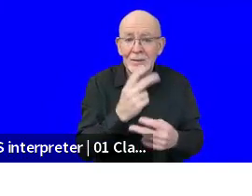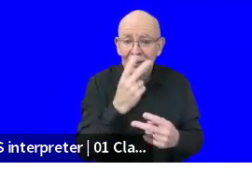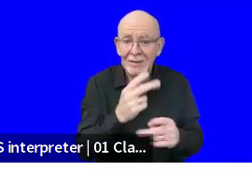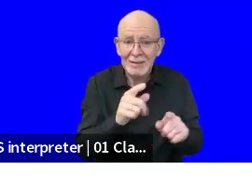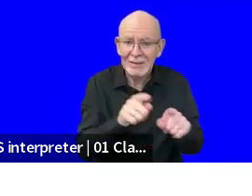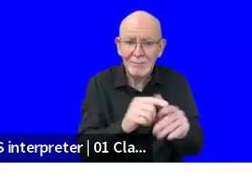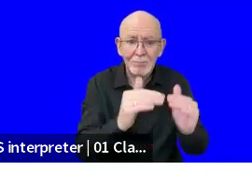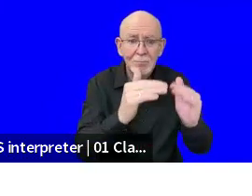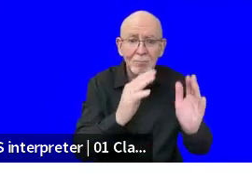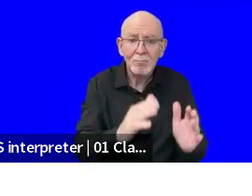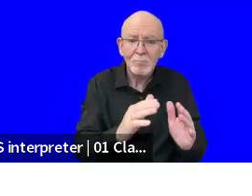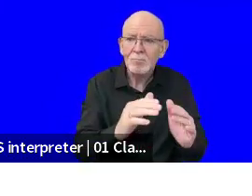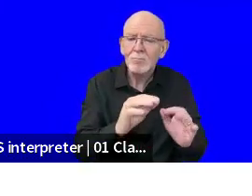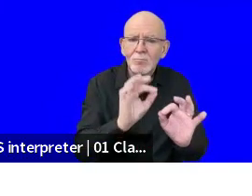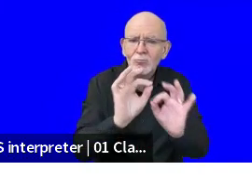poverty estimates.